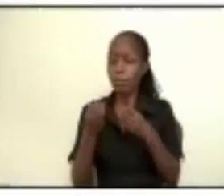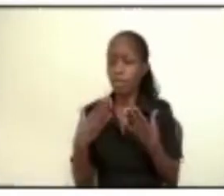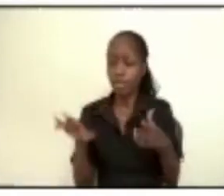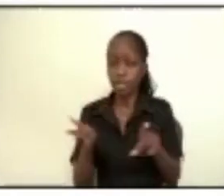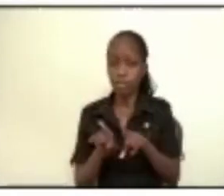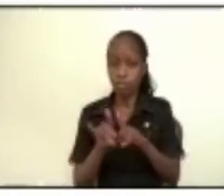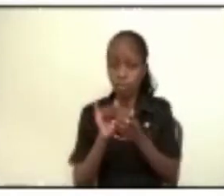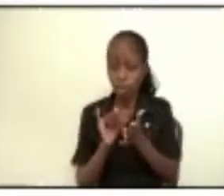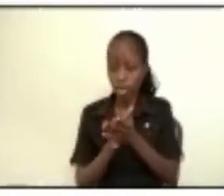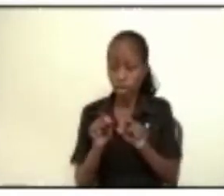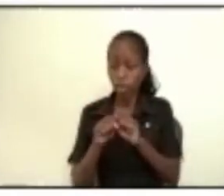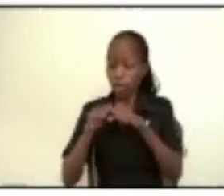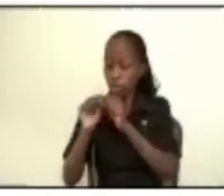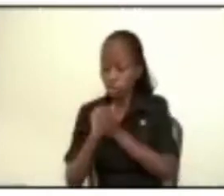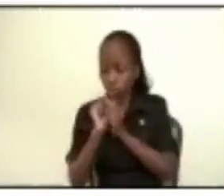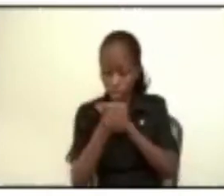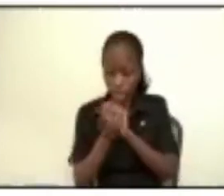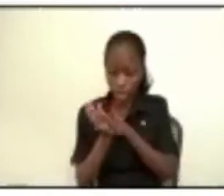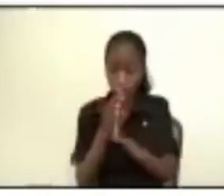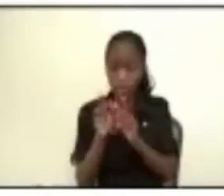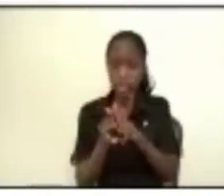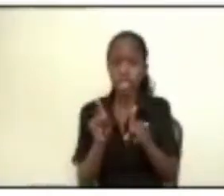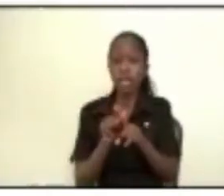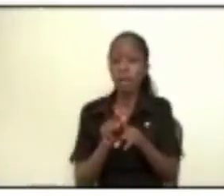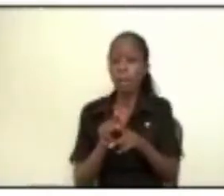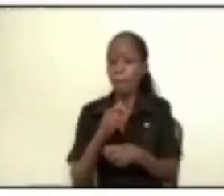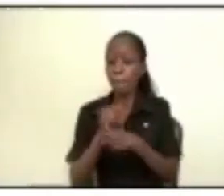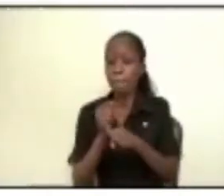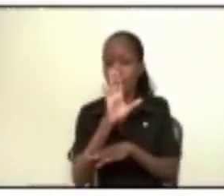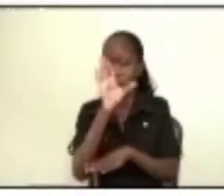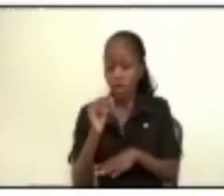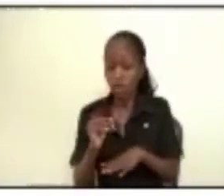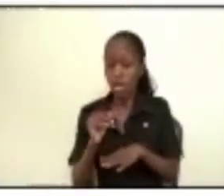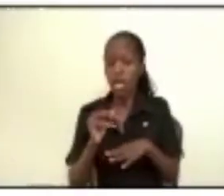as African voices and us being the rule maker rather than the rule